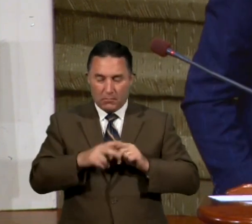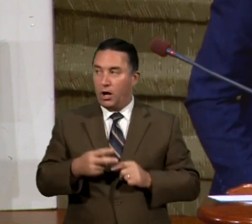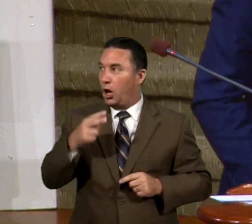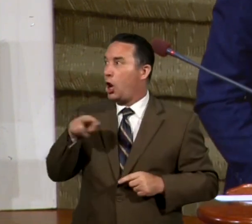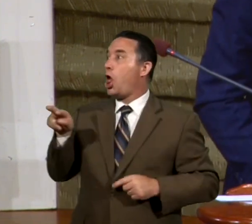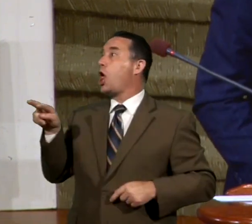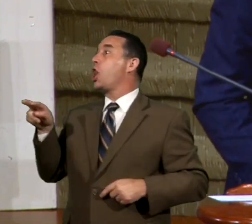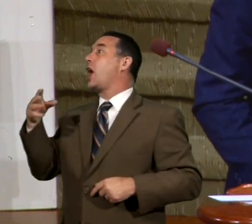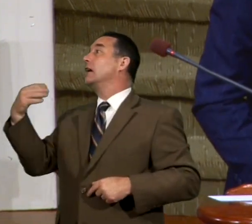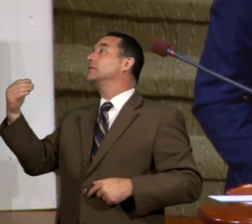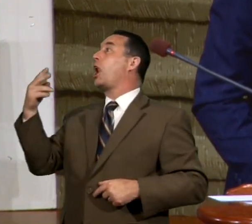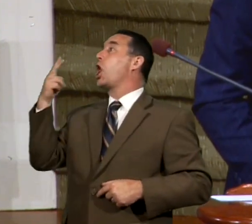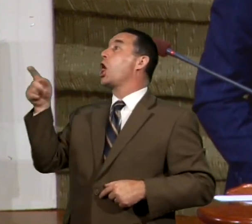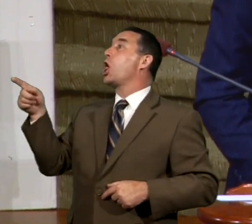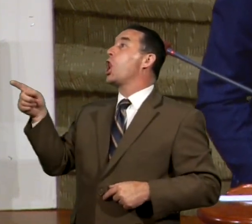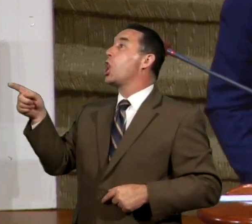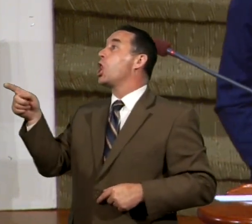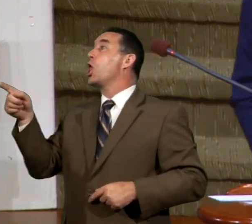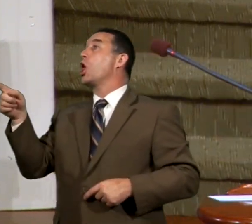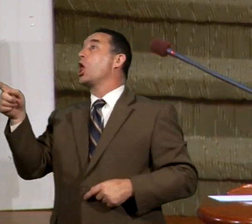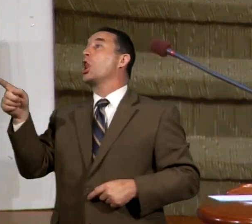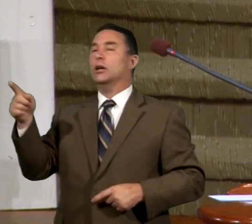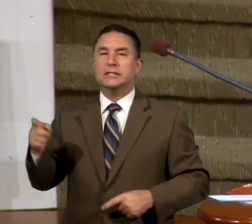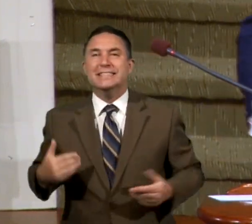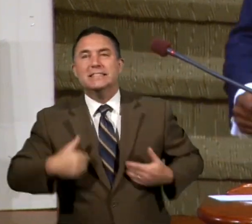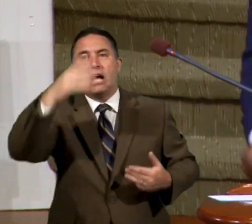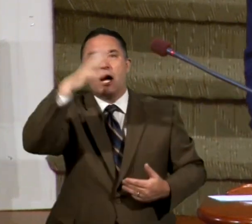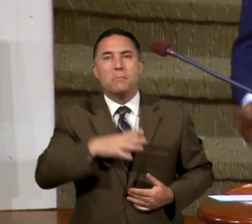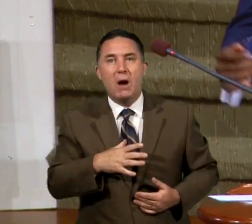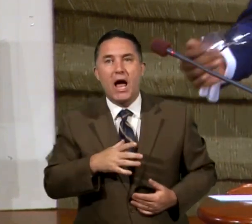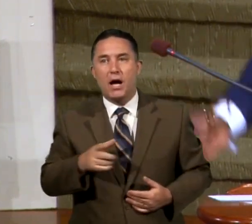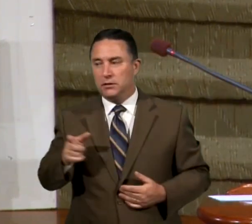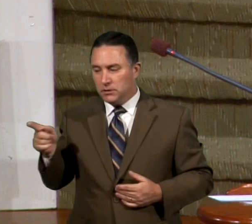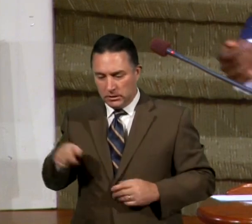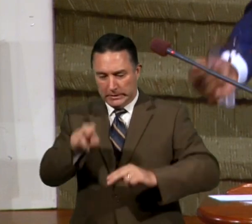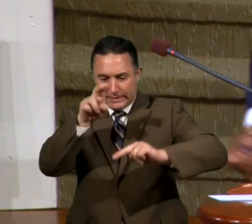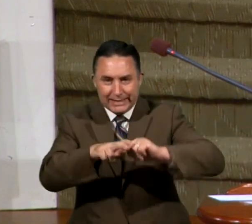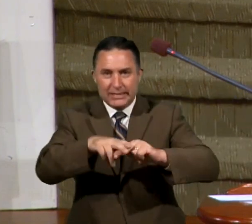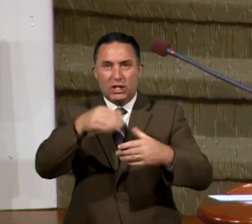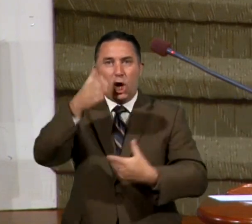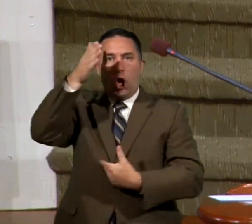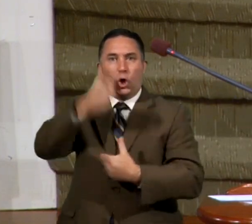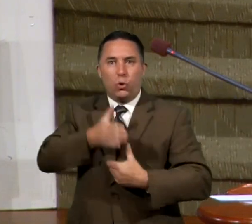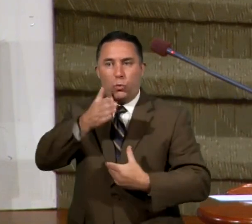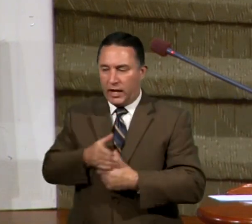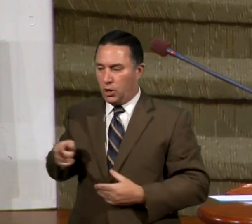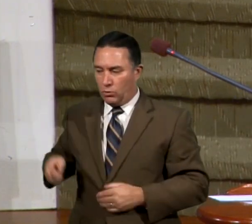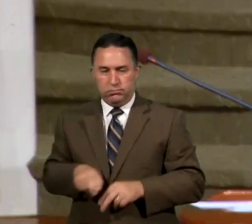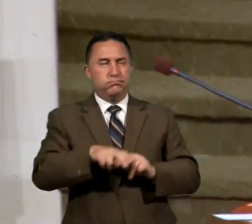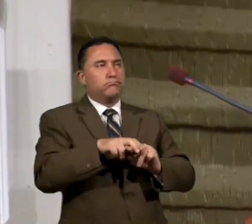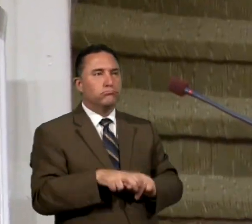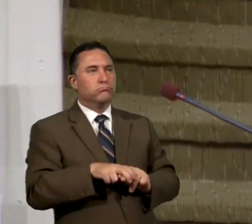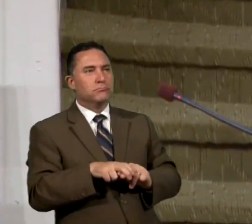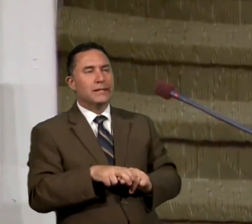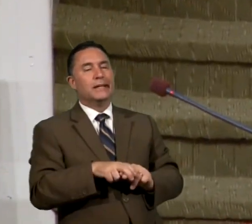out there. This young man took his seat in the window because he was interested on